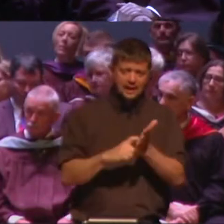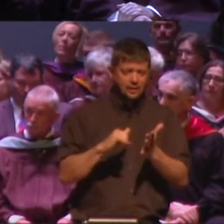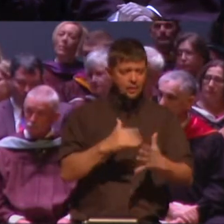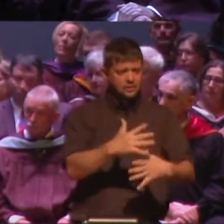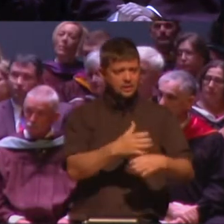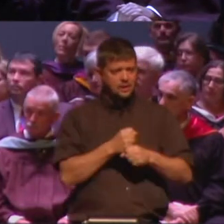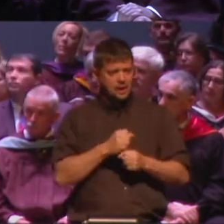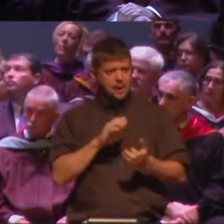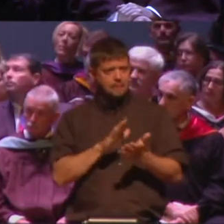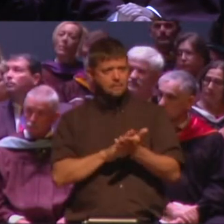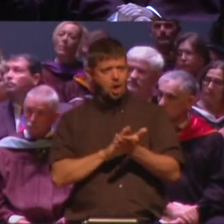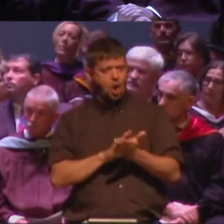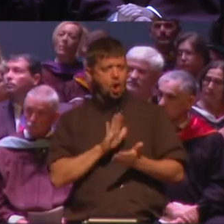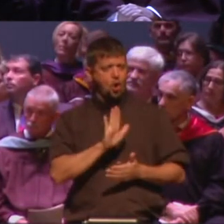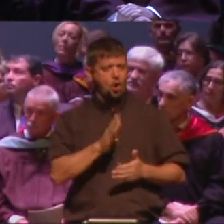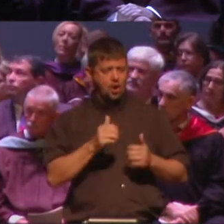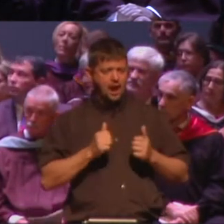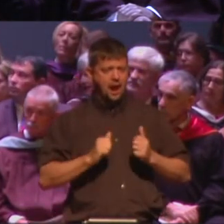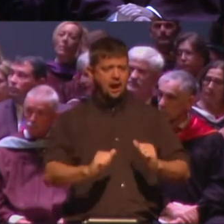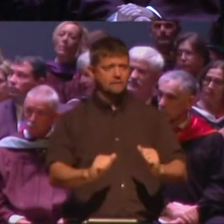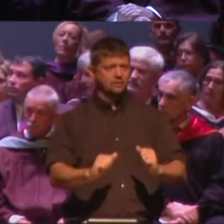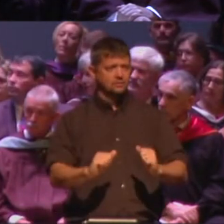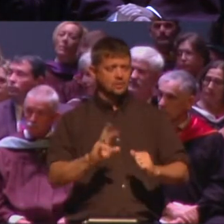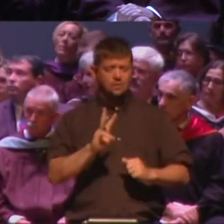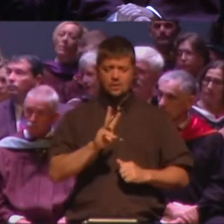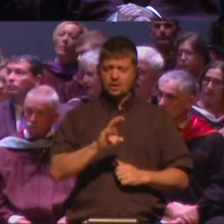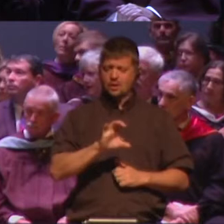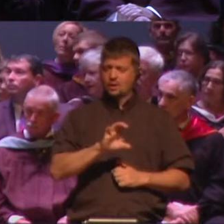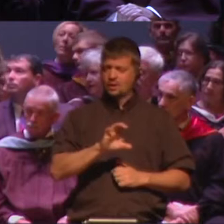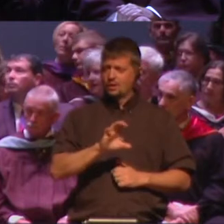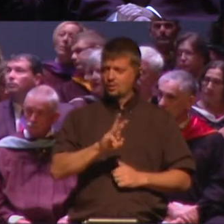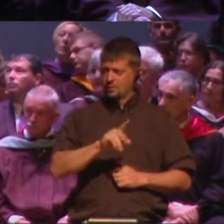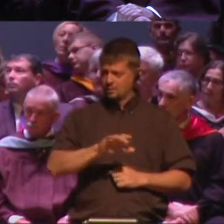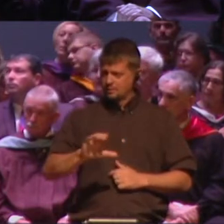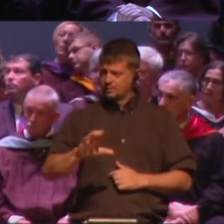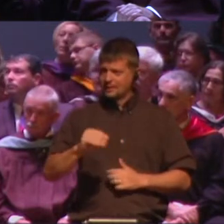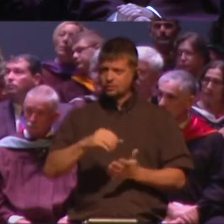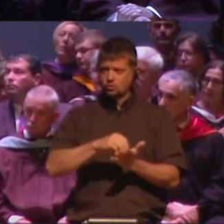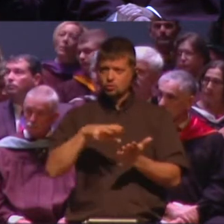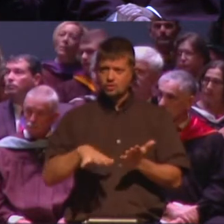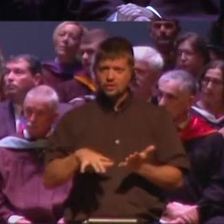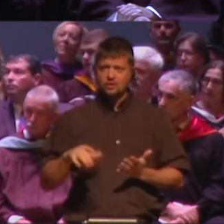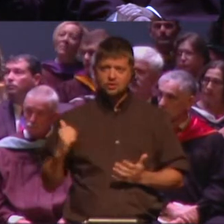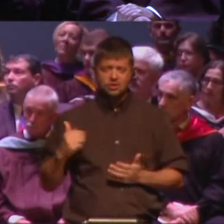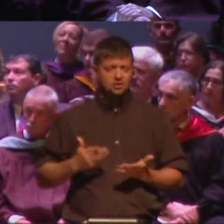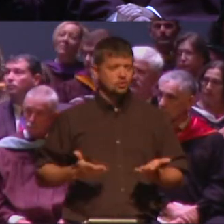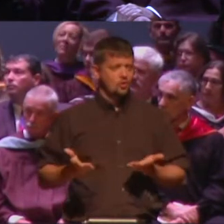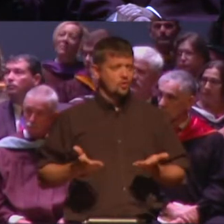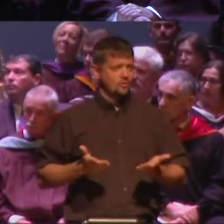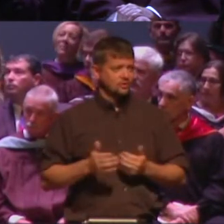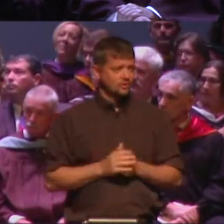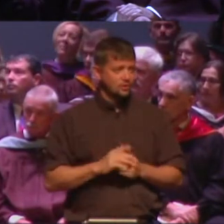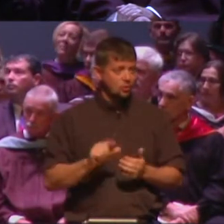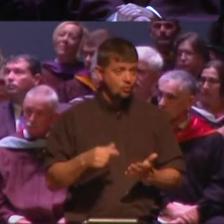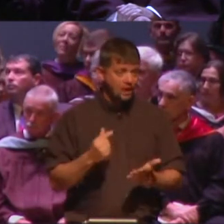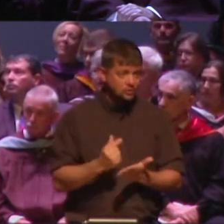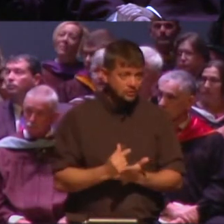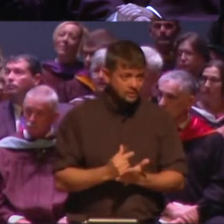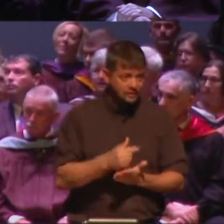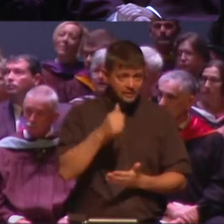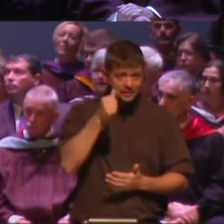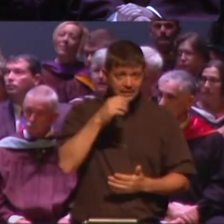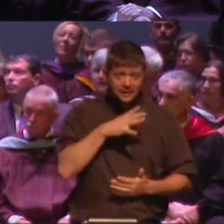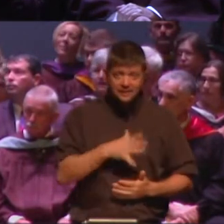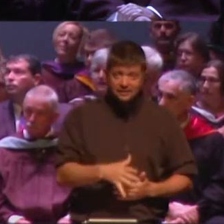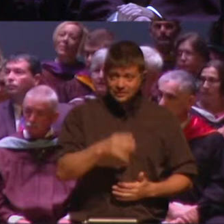and applaud her efforts to Western Piedmont Community College and the students she serves. Graduates, ladies